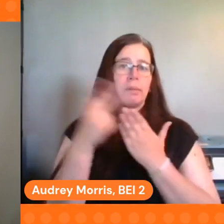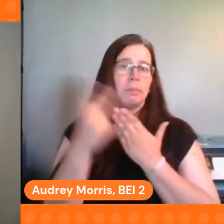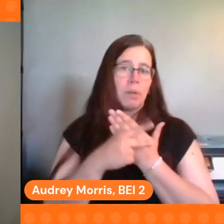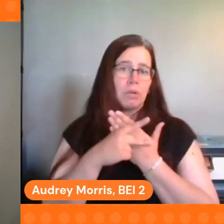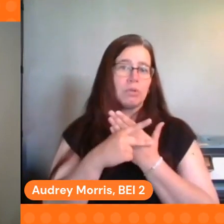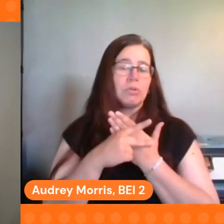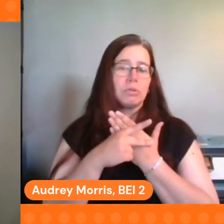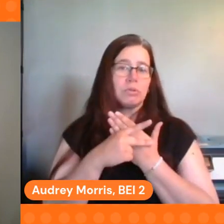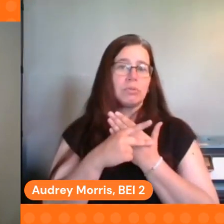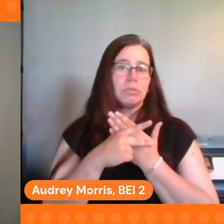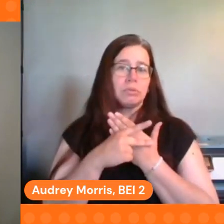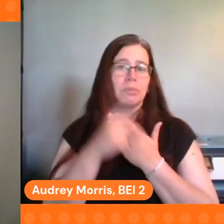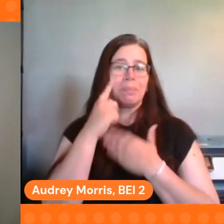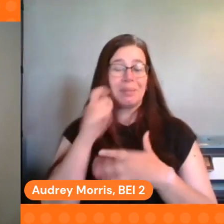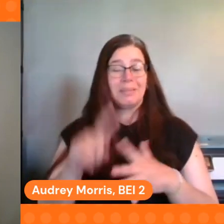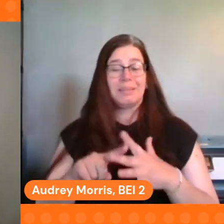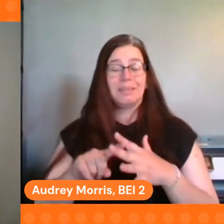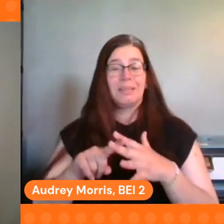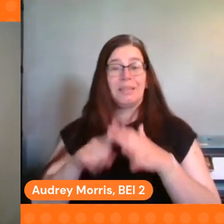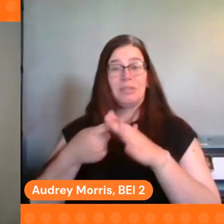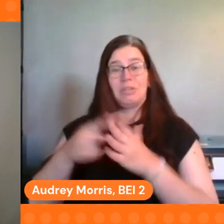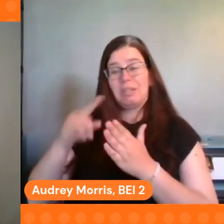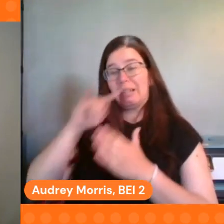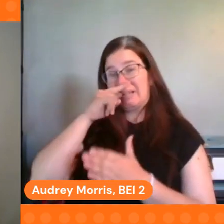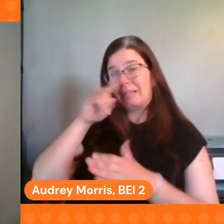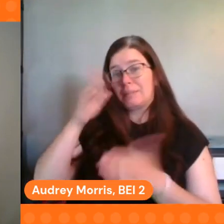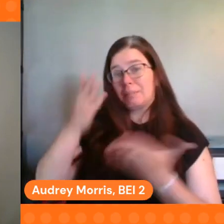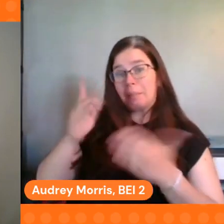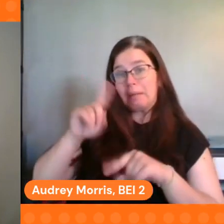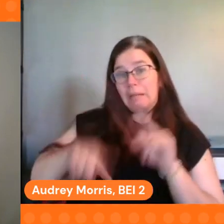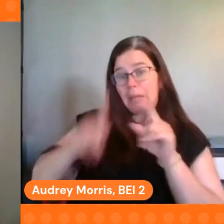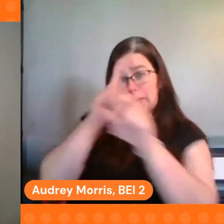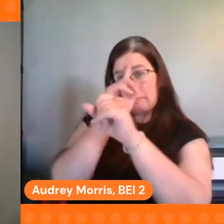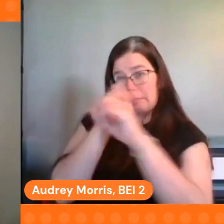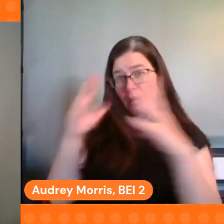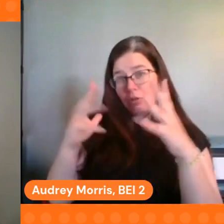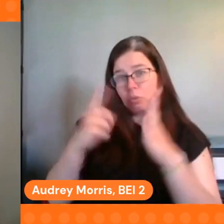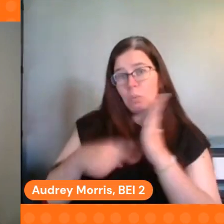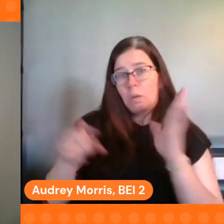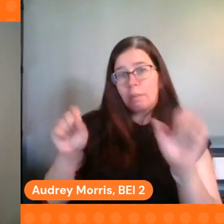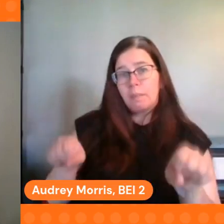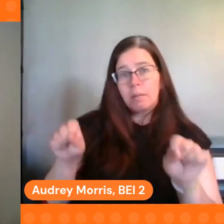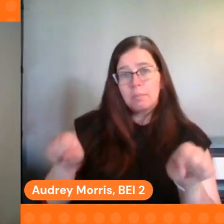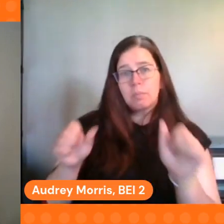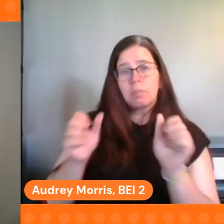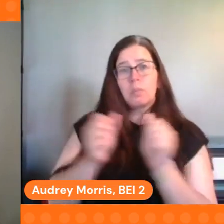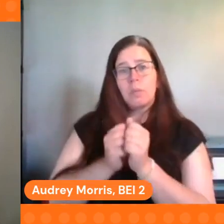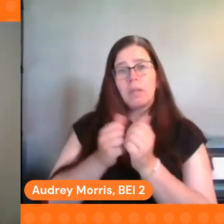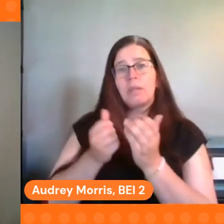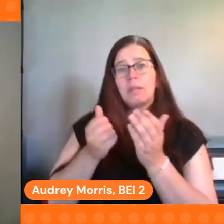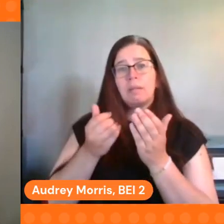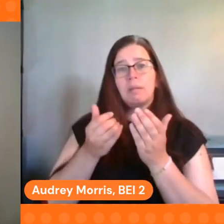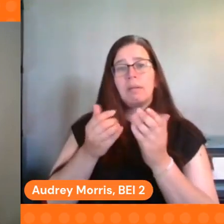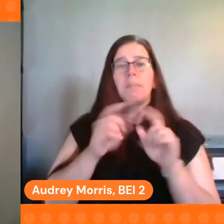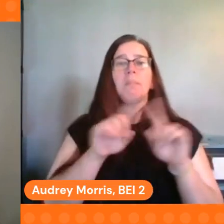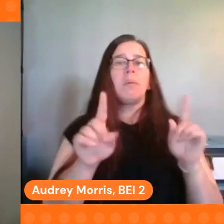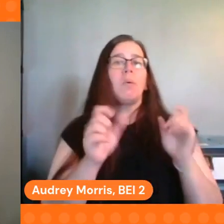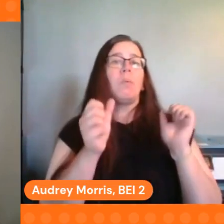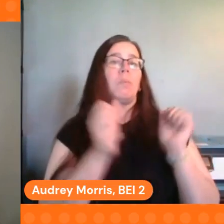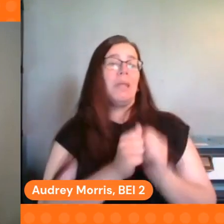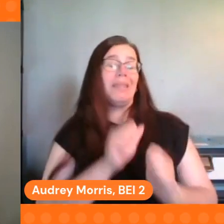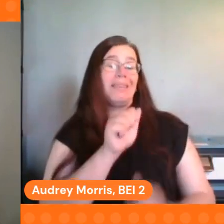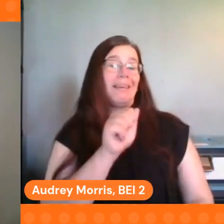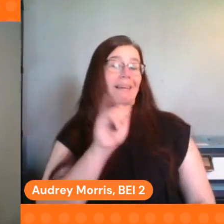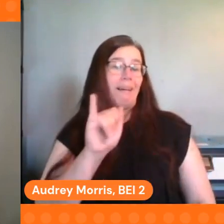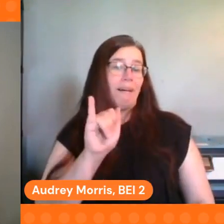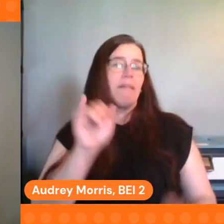because initially a kid can't even imagine what he or she can do with this, but through AI they can actually do